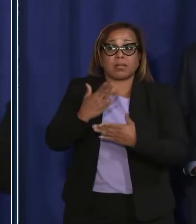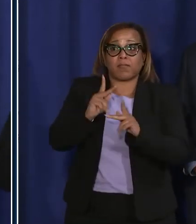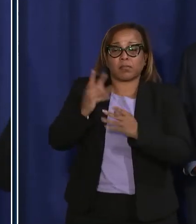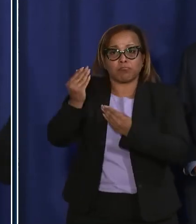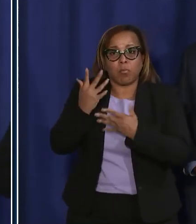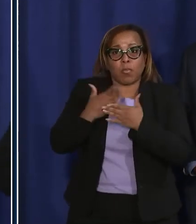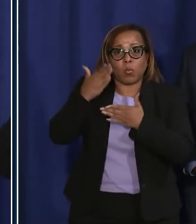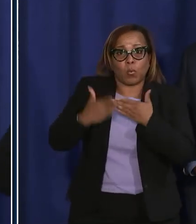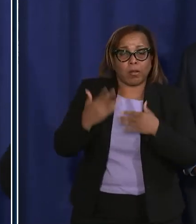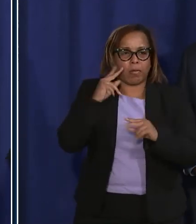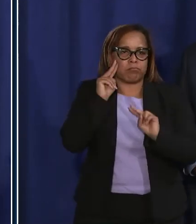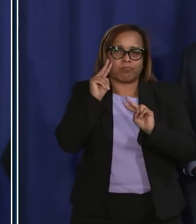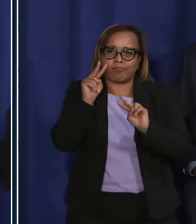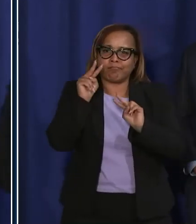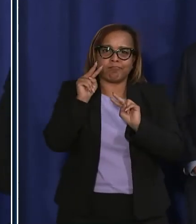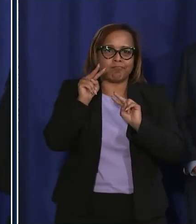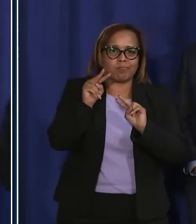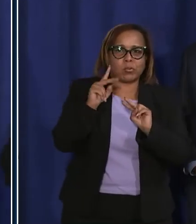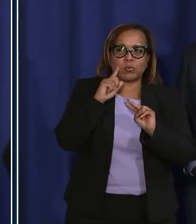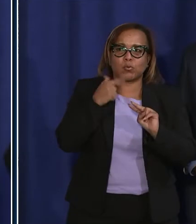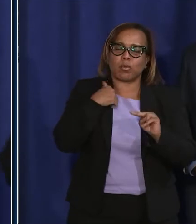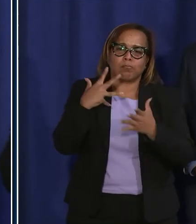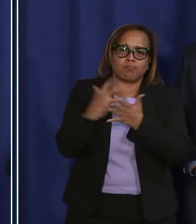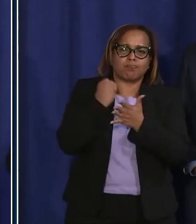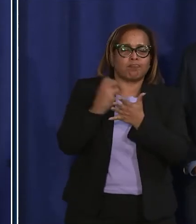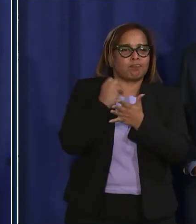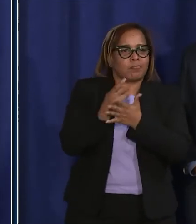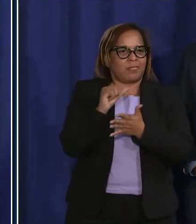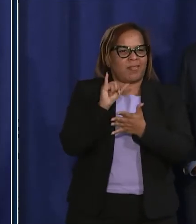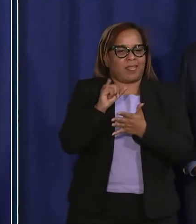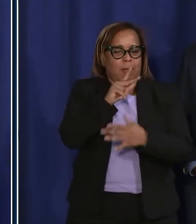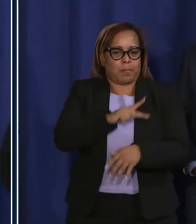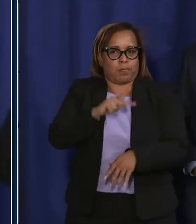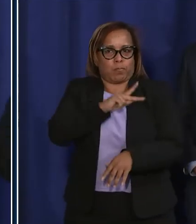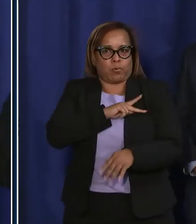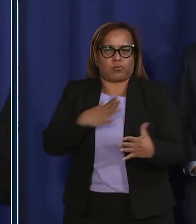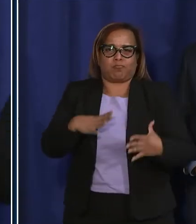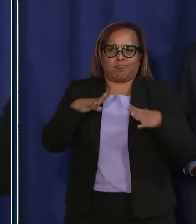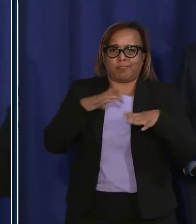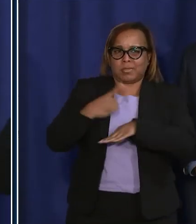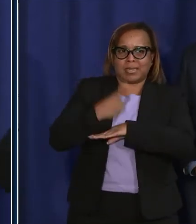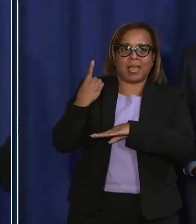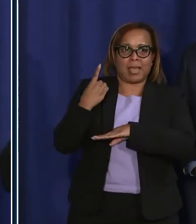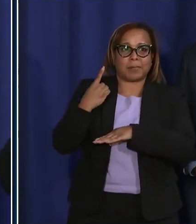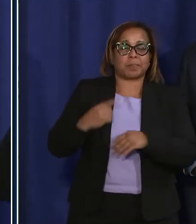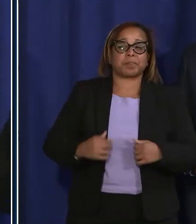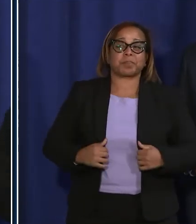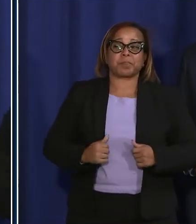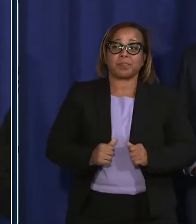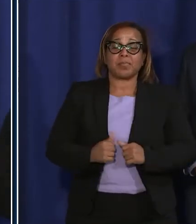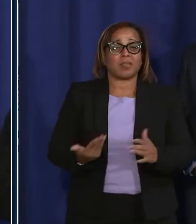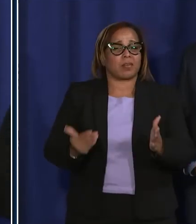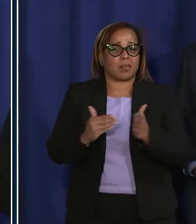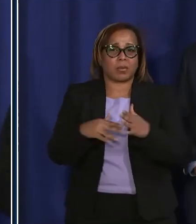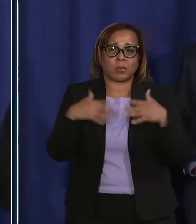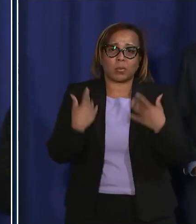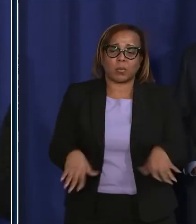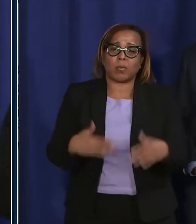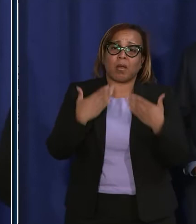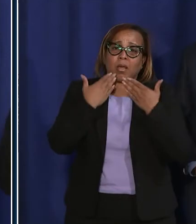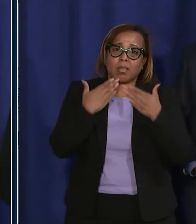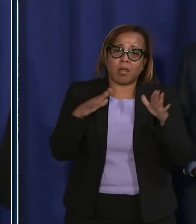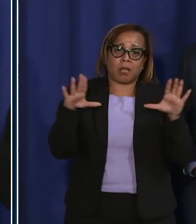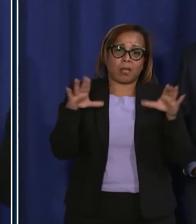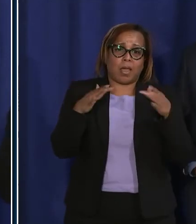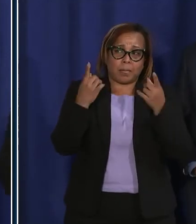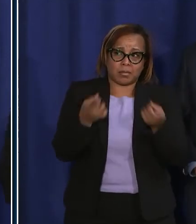over the weekend that they're looking forward to taking advantage of that personal day. And I can't thank the cabinet